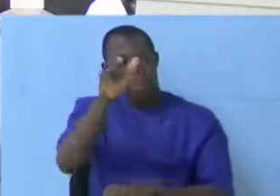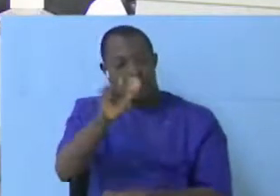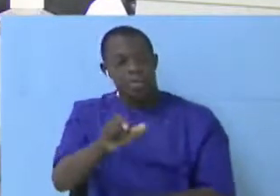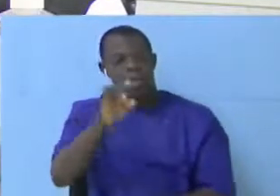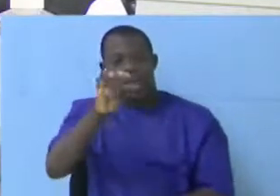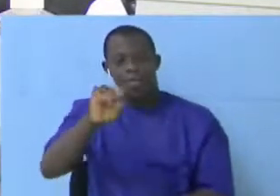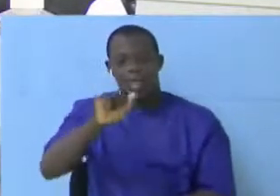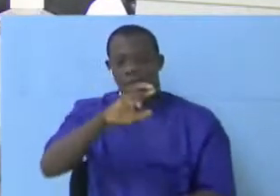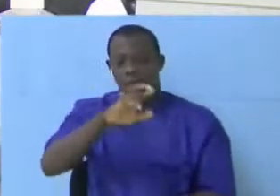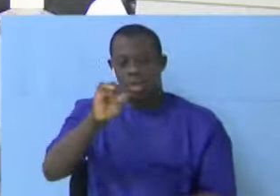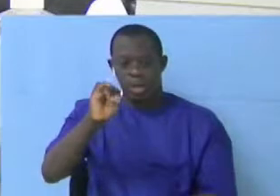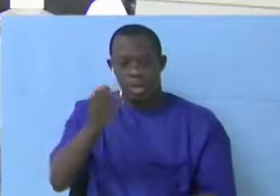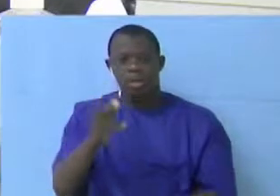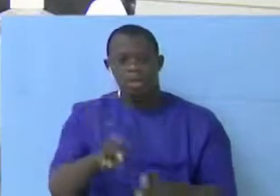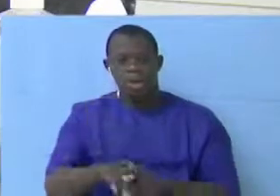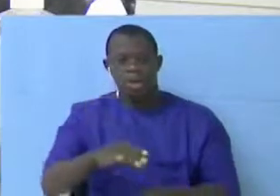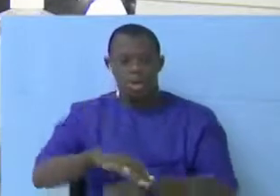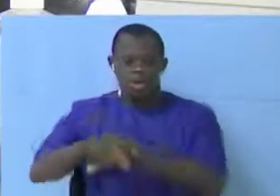his office. And